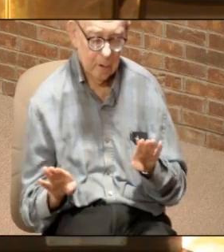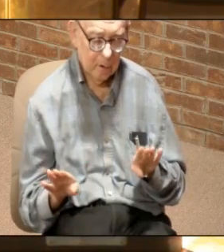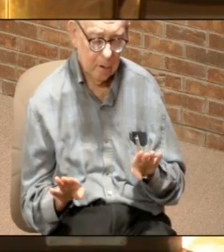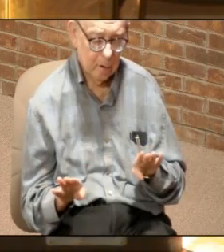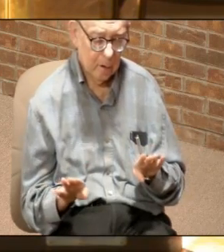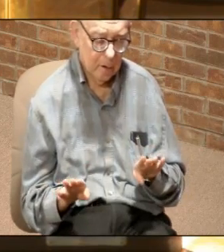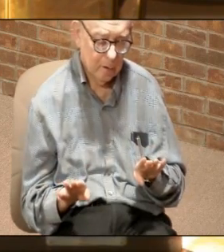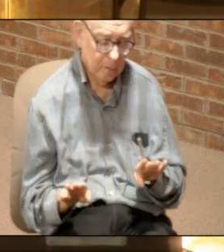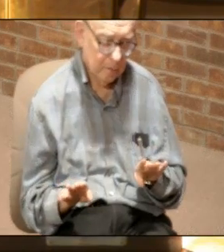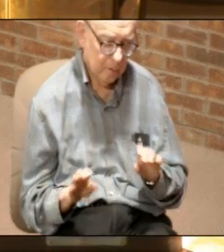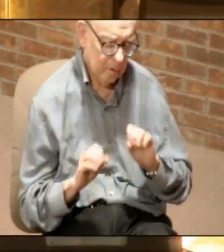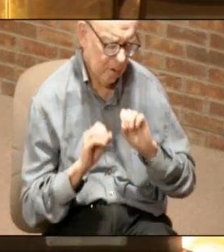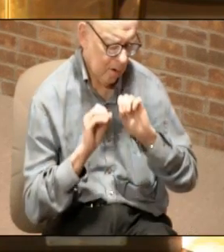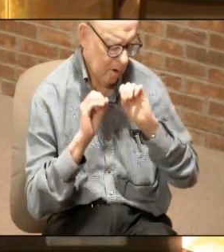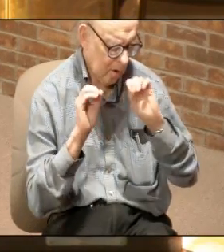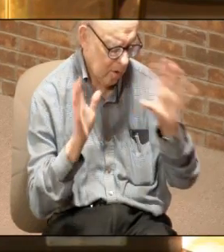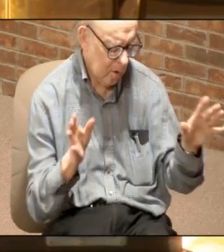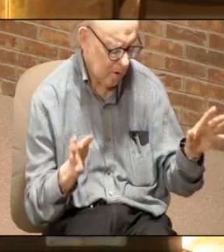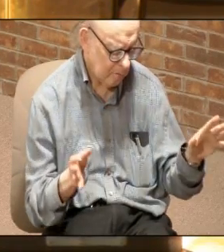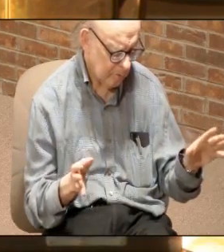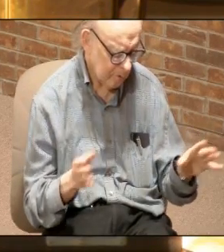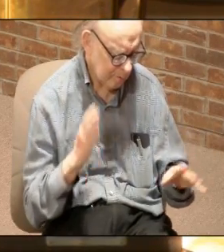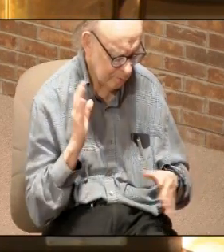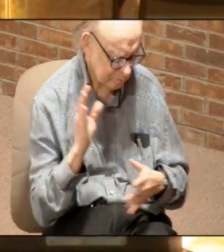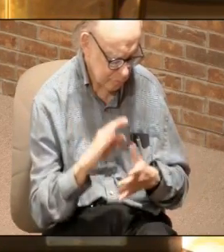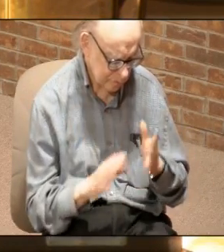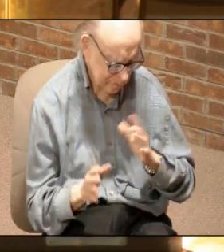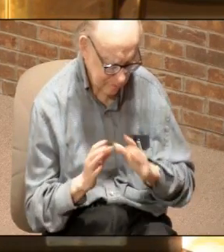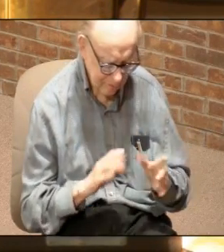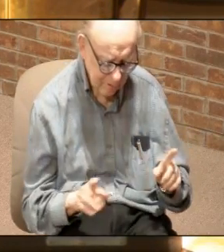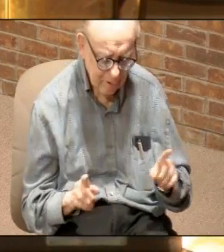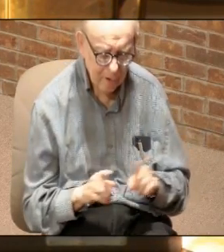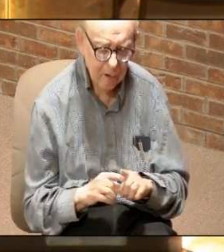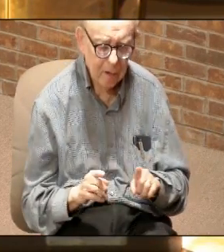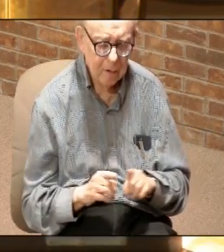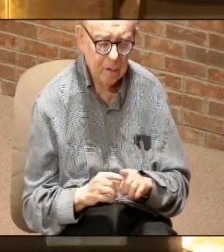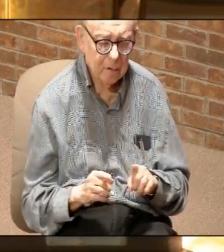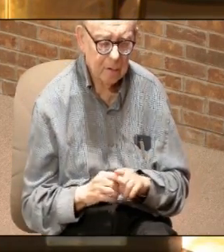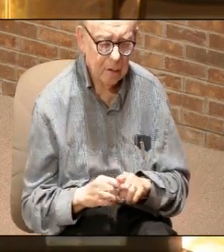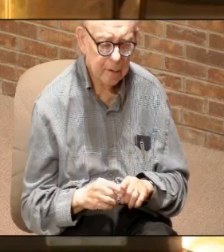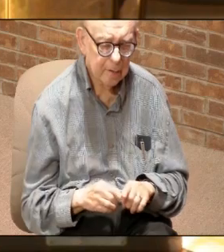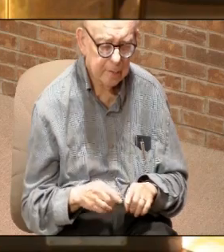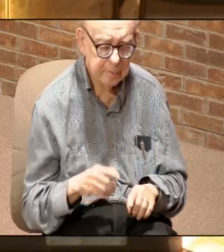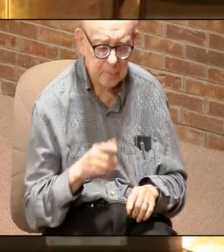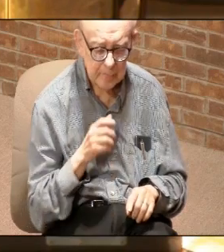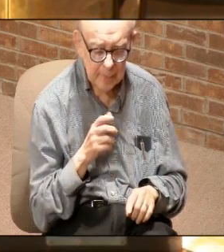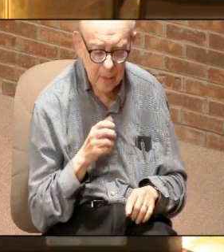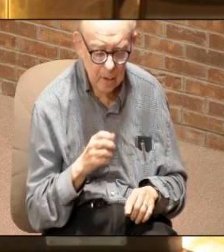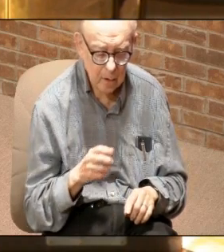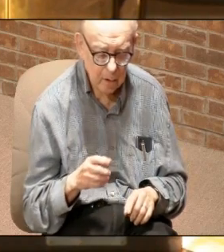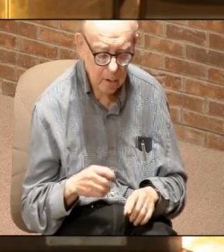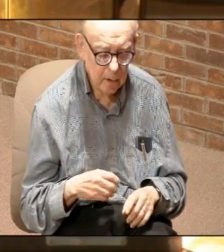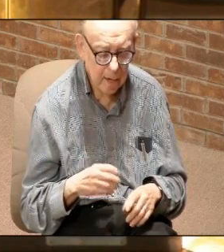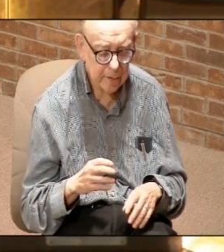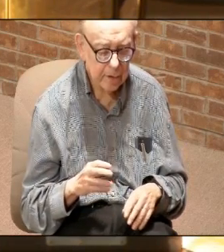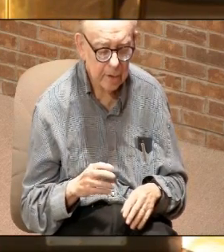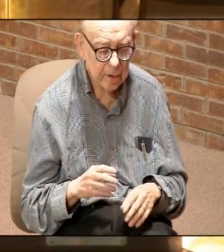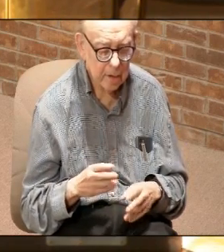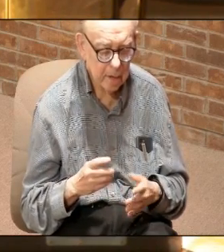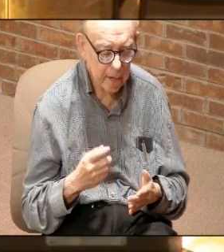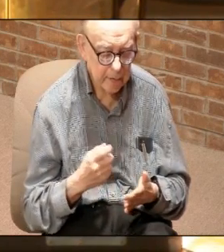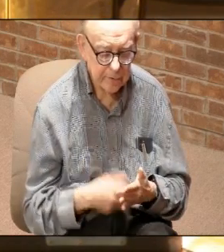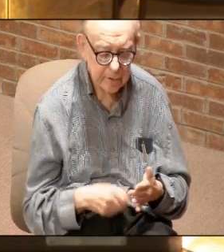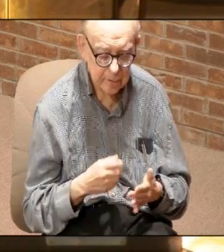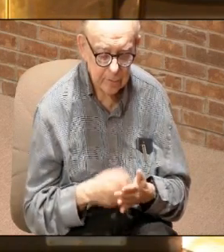it was a chaotic mess. It was like the Who concert, where they all had general admission,